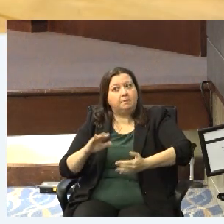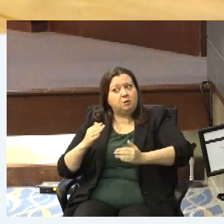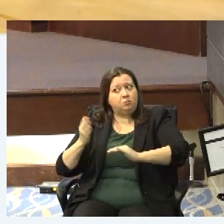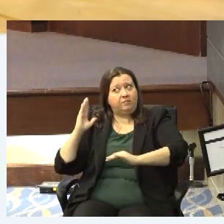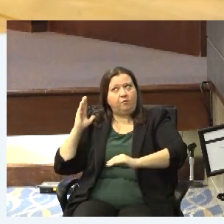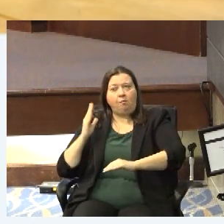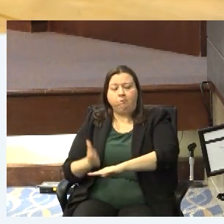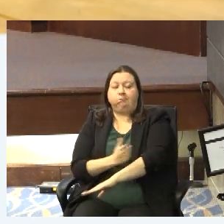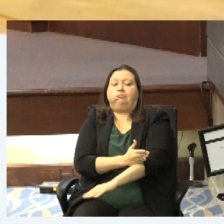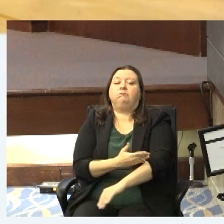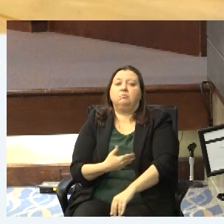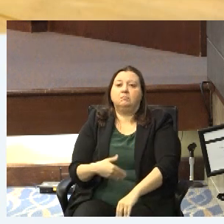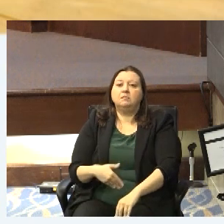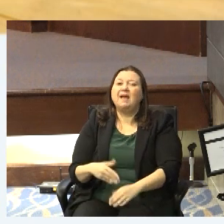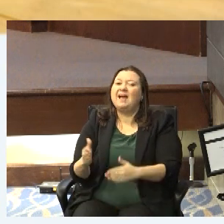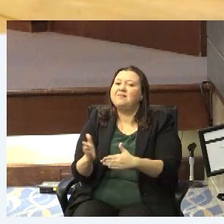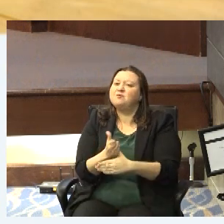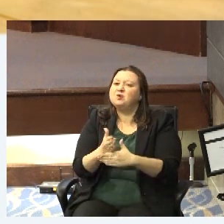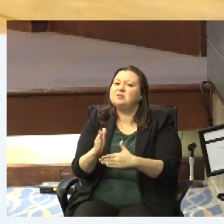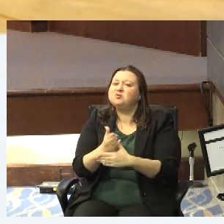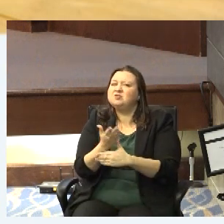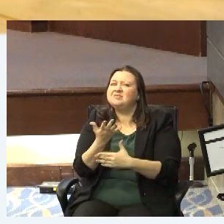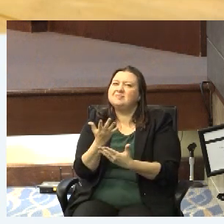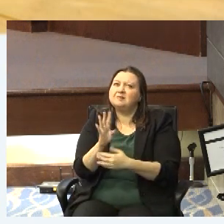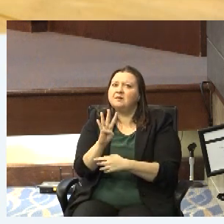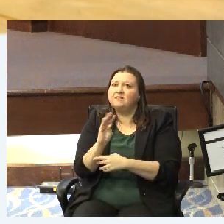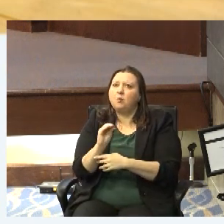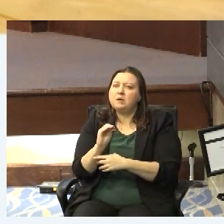with typically on average about